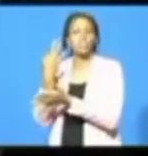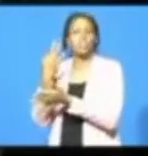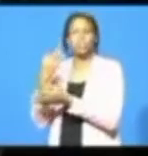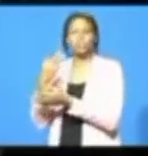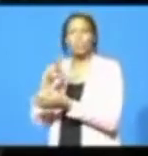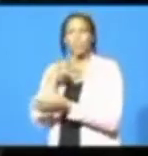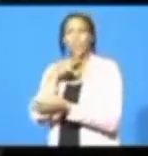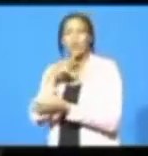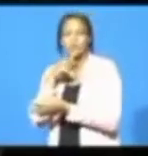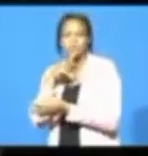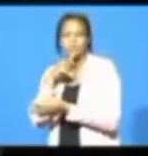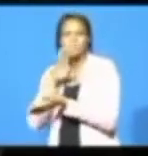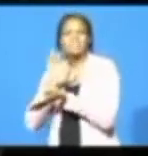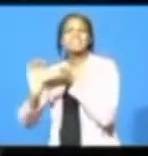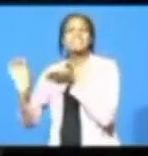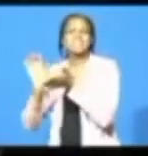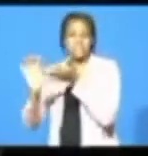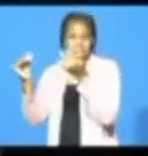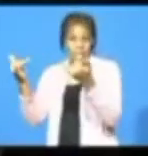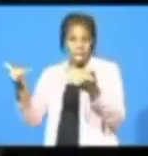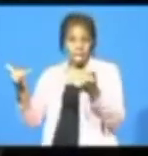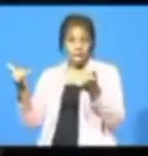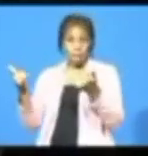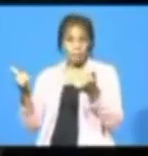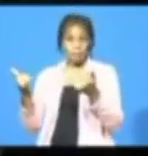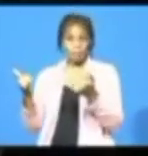purified. The water